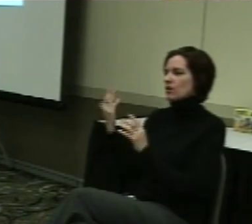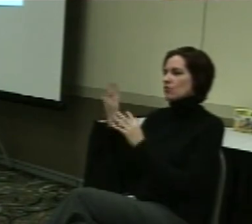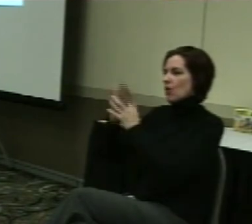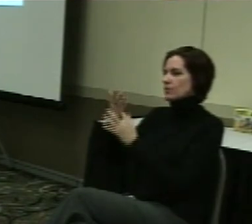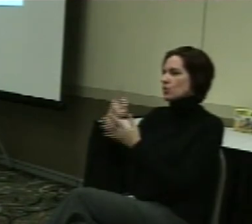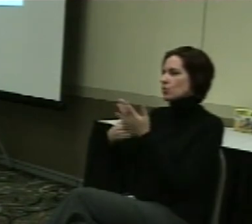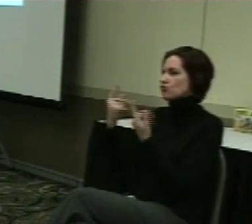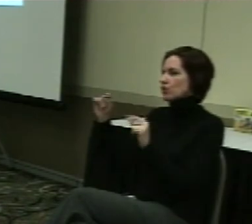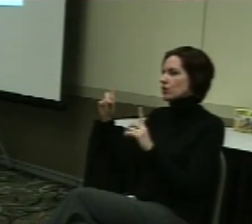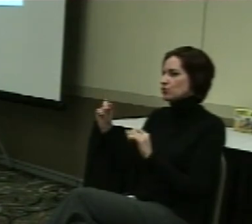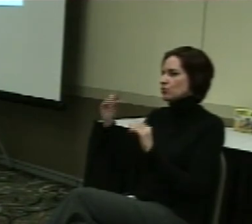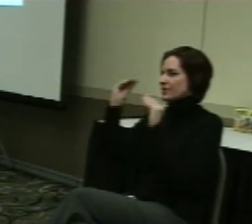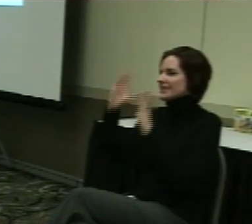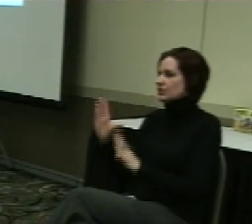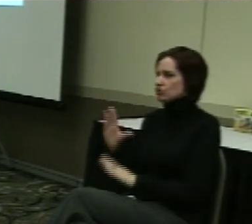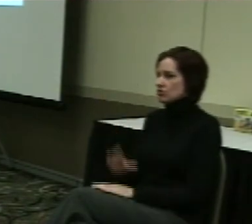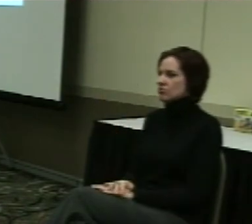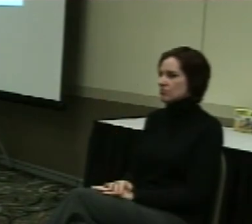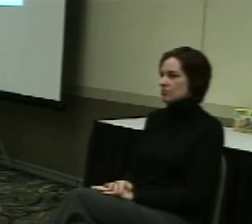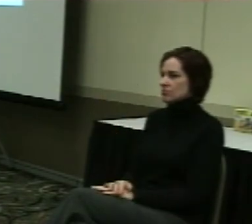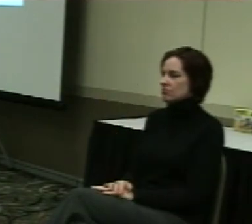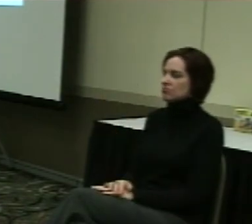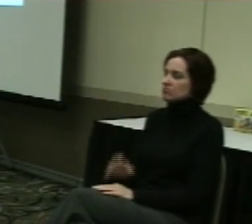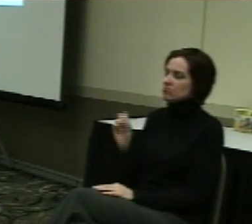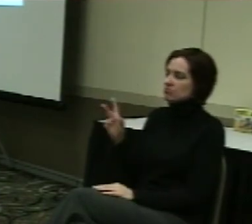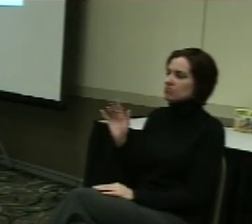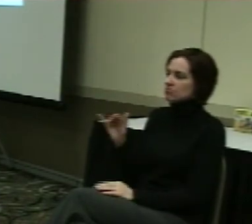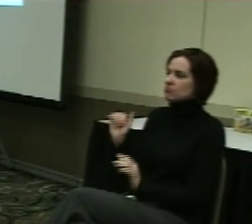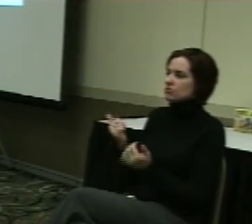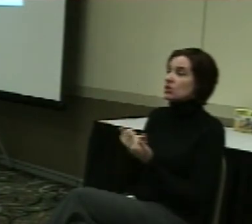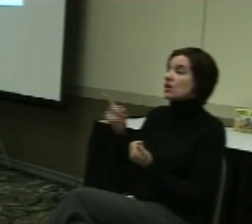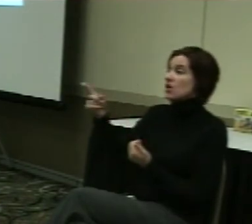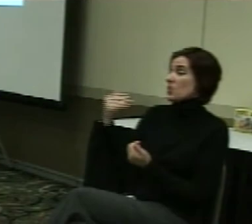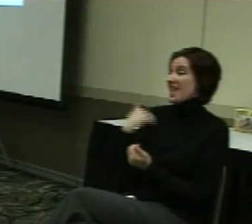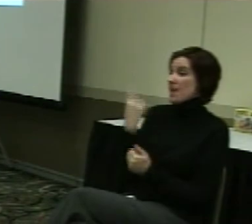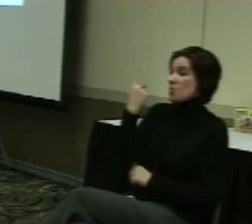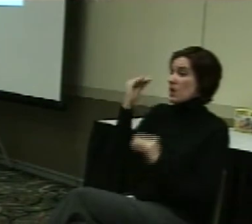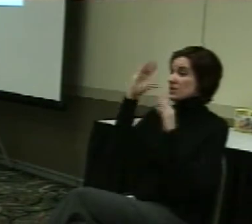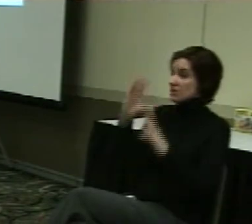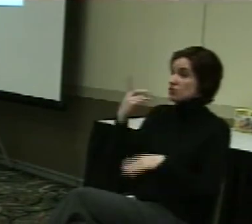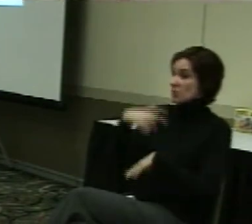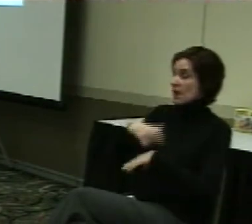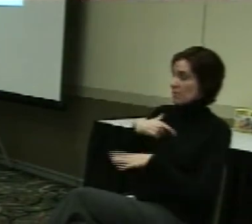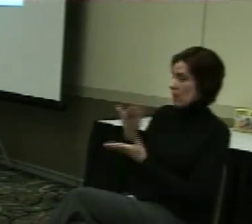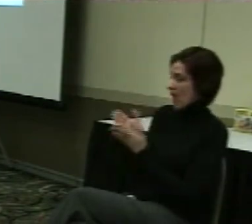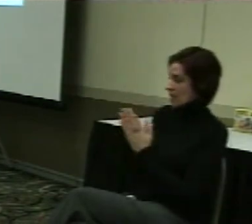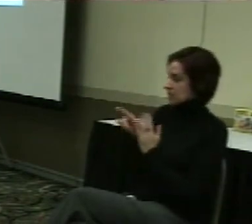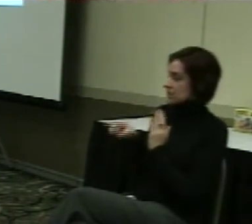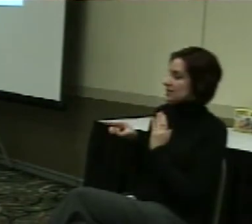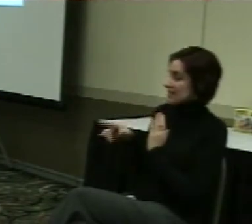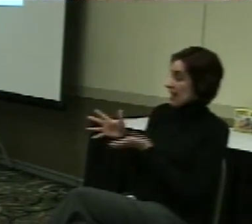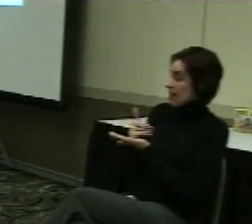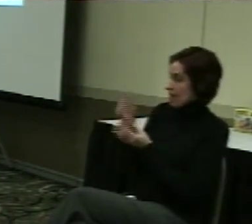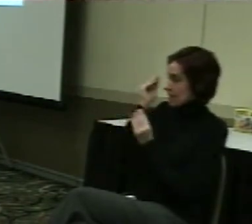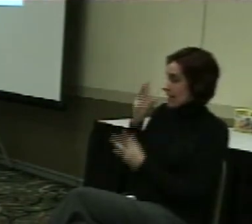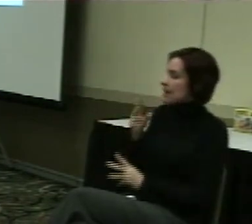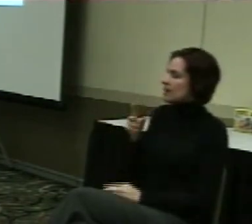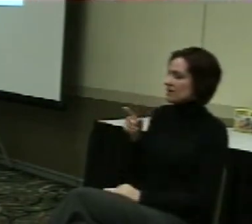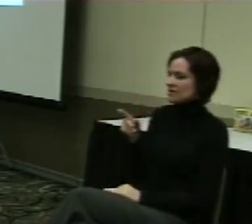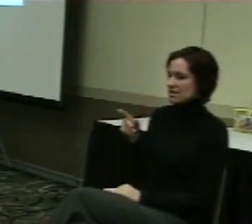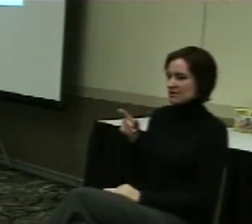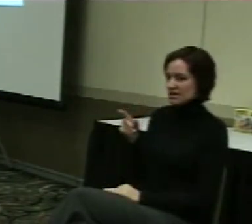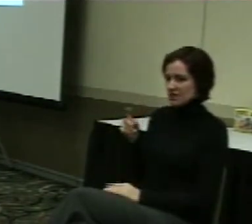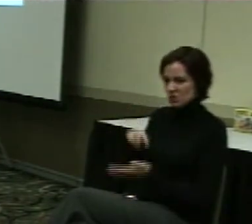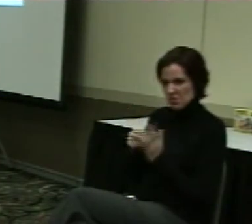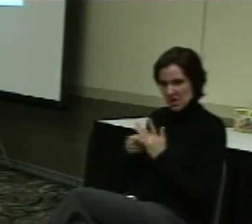what you're trying to do as an educator. Such a challenge. Right. We had one teacher one time when we asked her to collect data, and she said, "You mean while